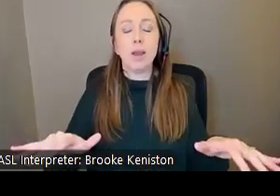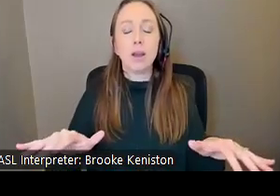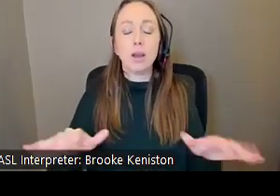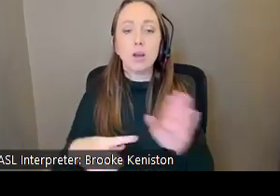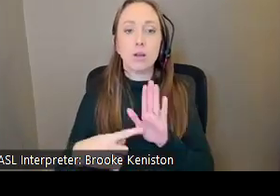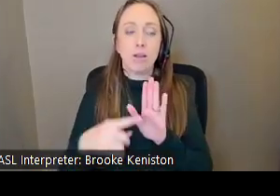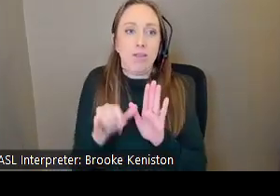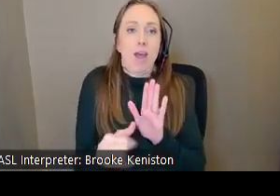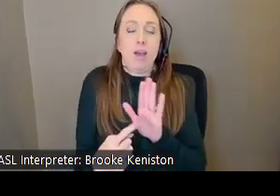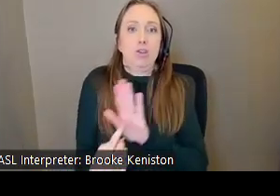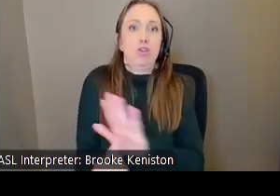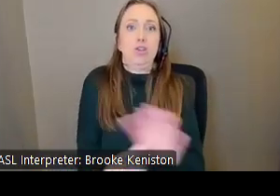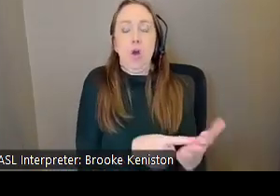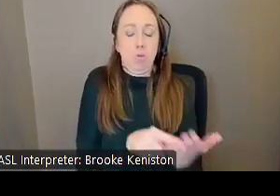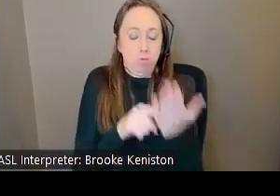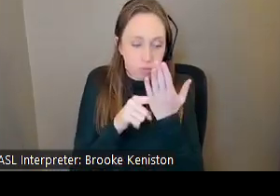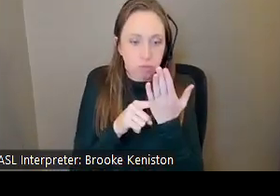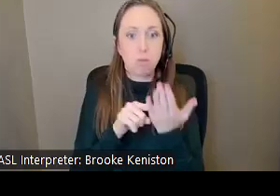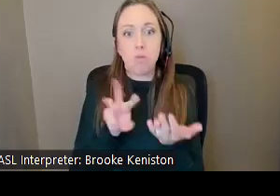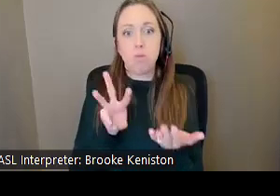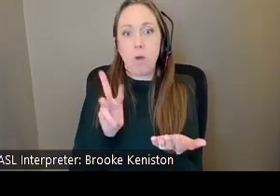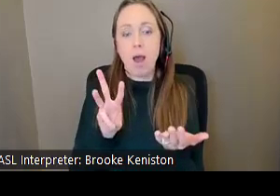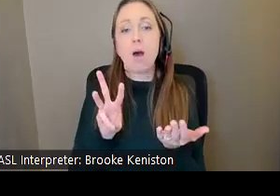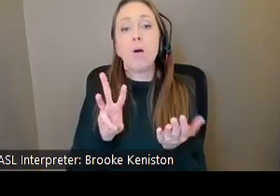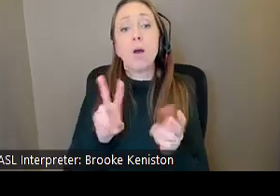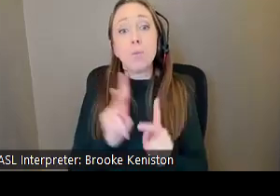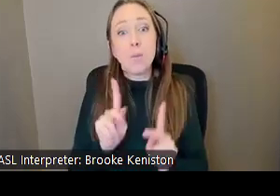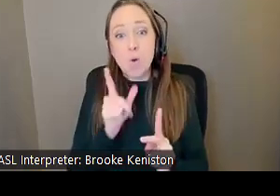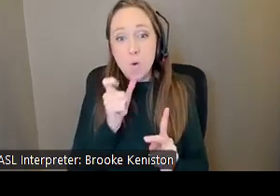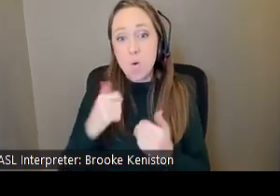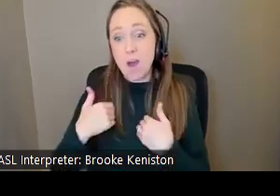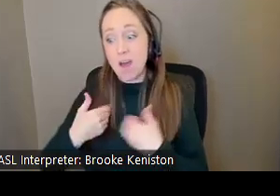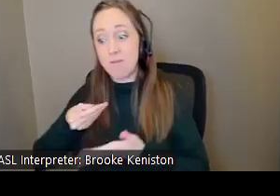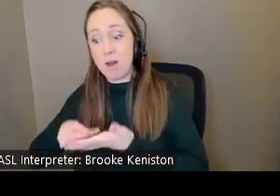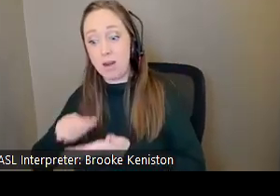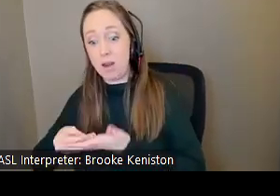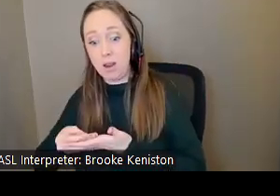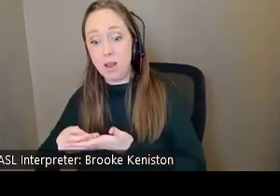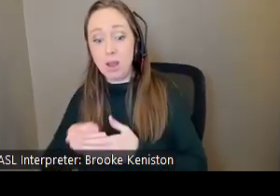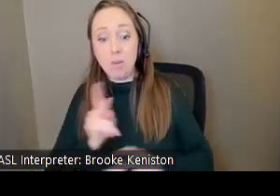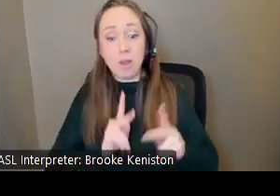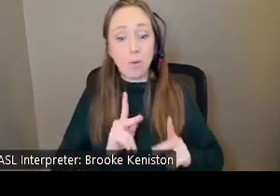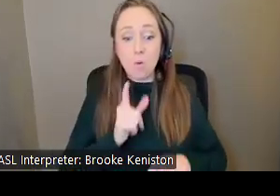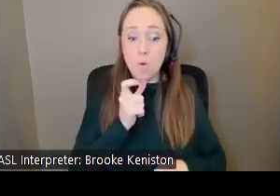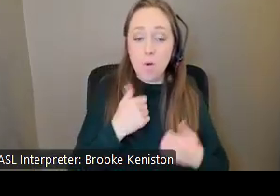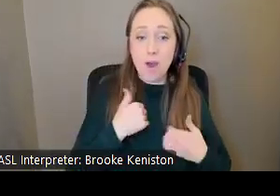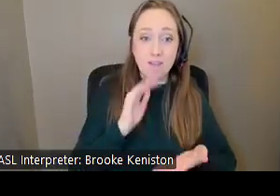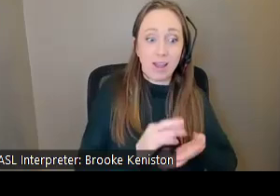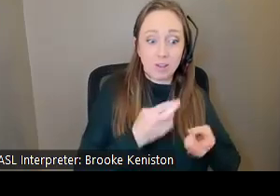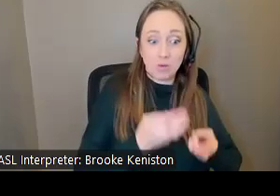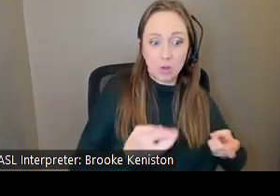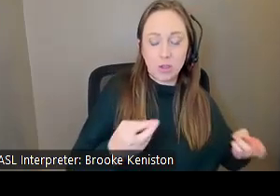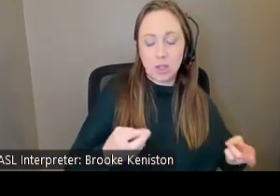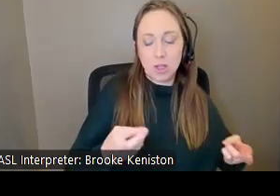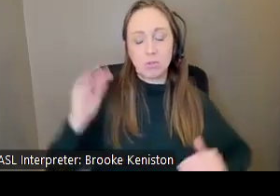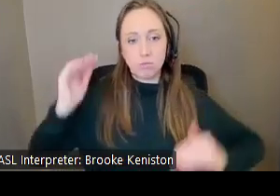us how wide the gap is between the haves and the have-nots. And especially people when we were talking about video calls.